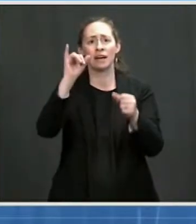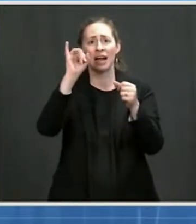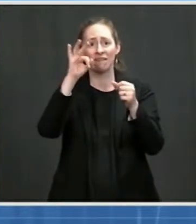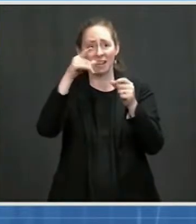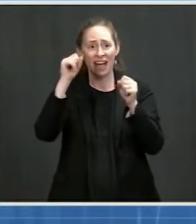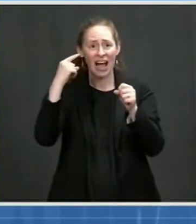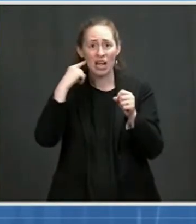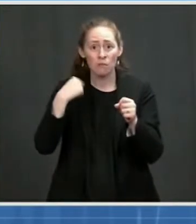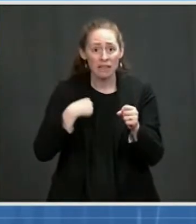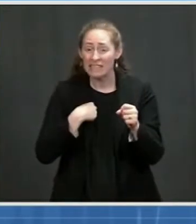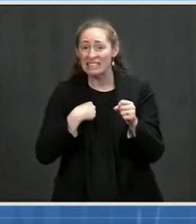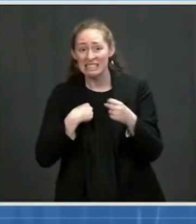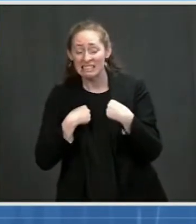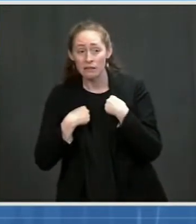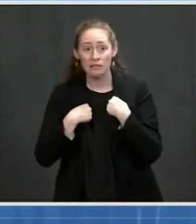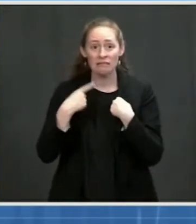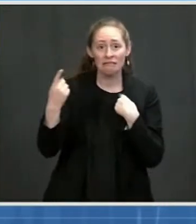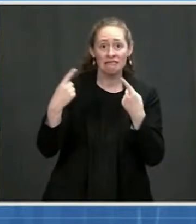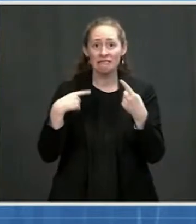Yeah, they can't hear.